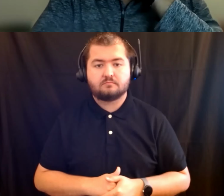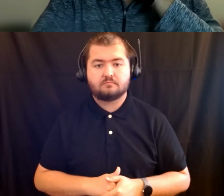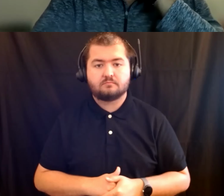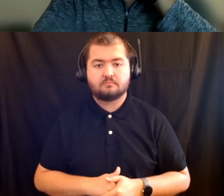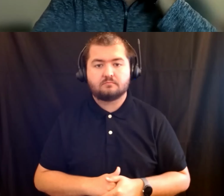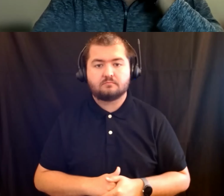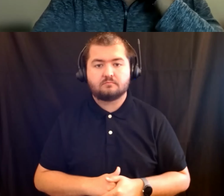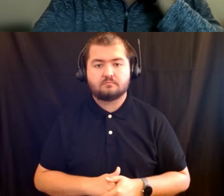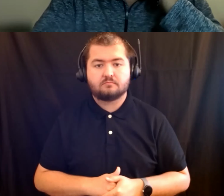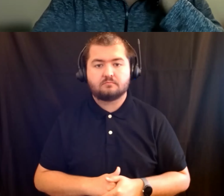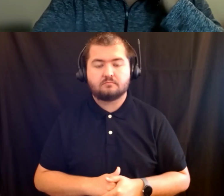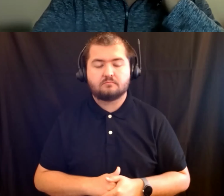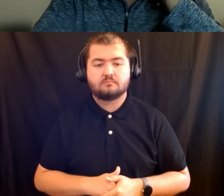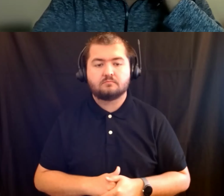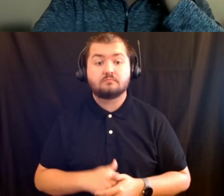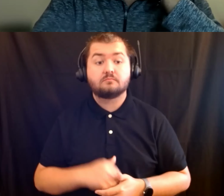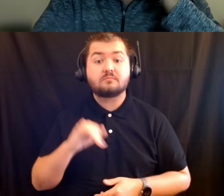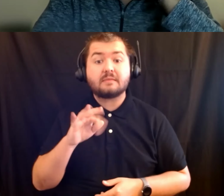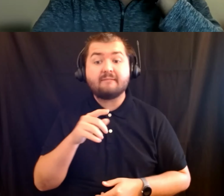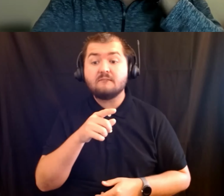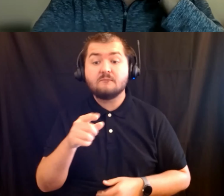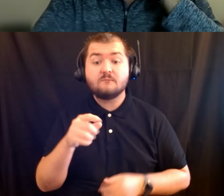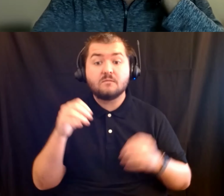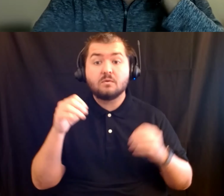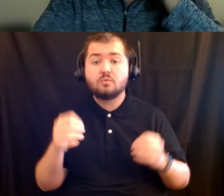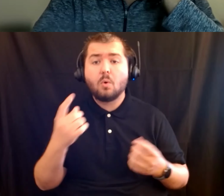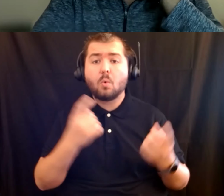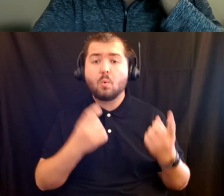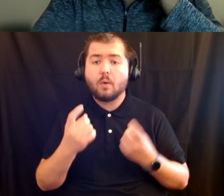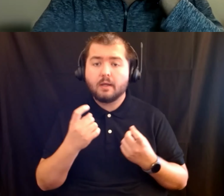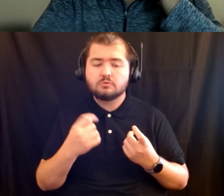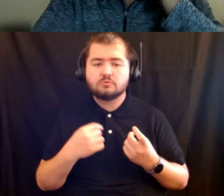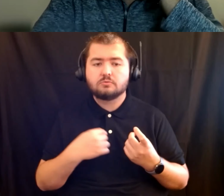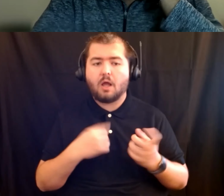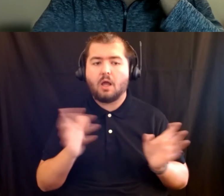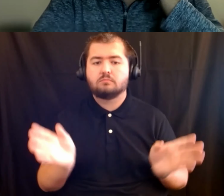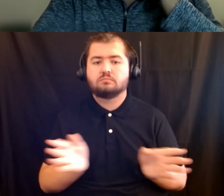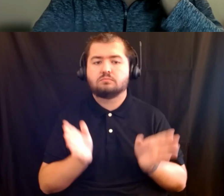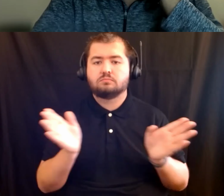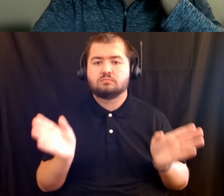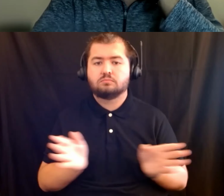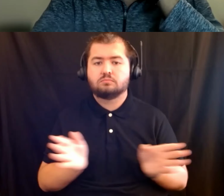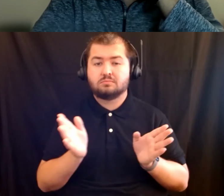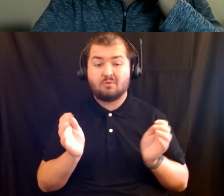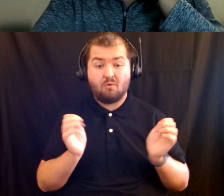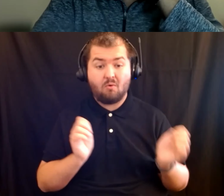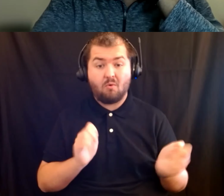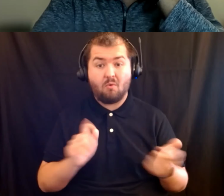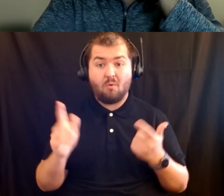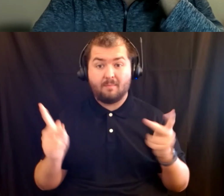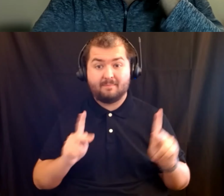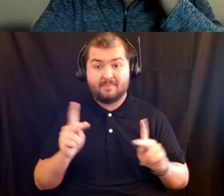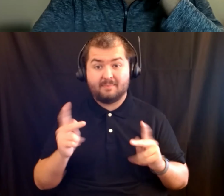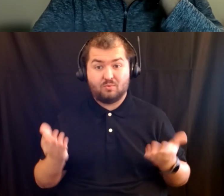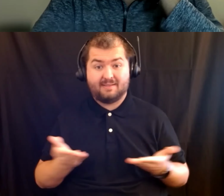So I want to encourage, if no one has any questions, I would encourage everyone that's on in this training